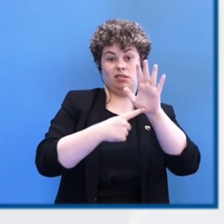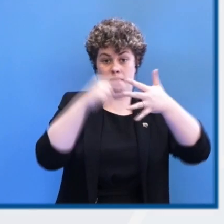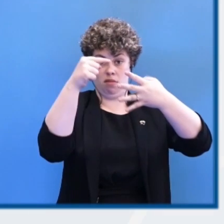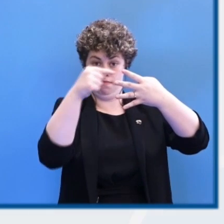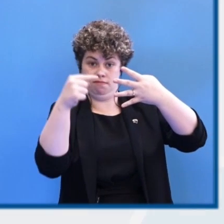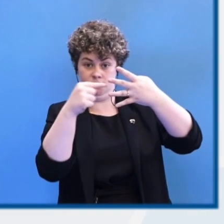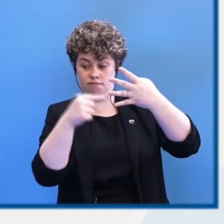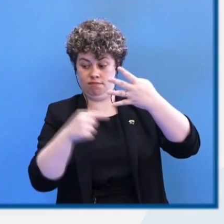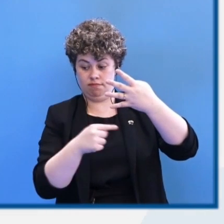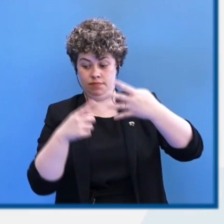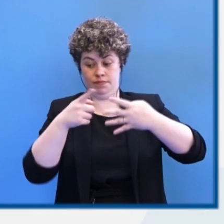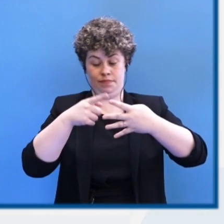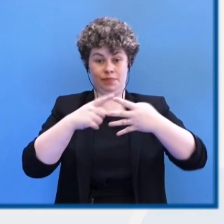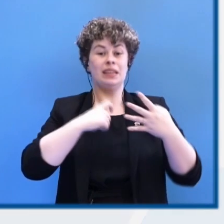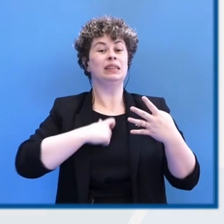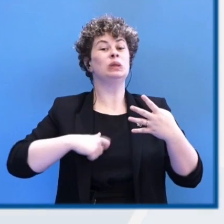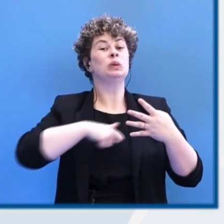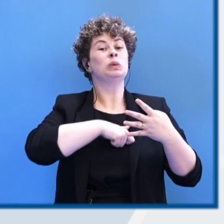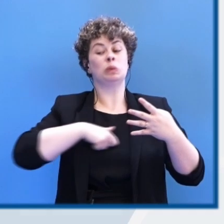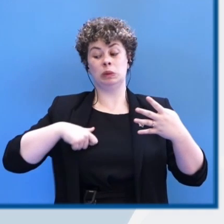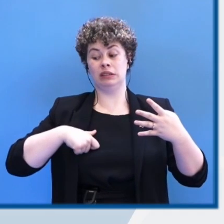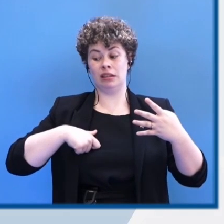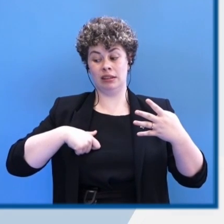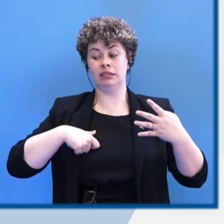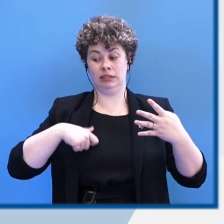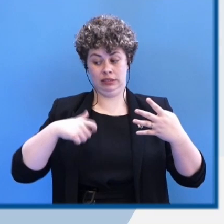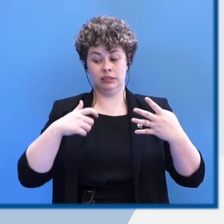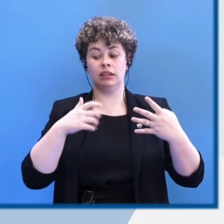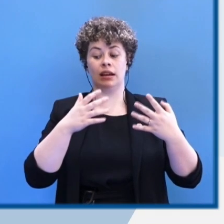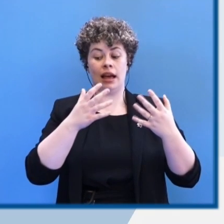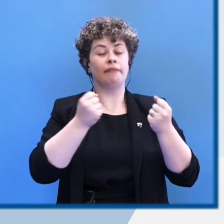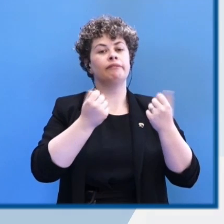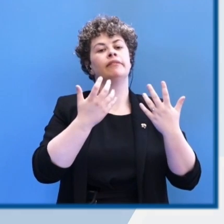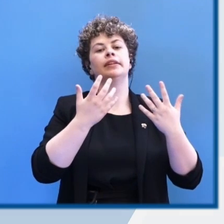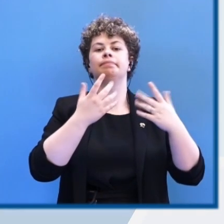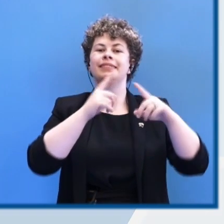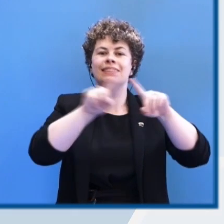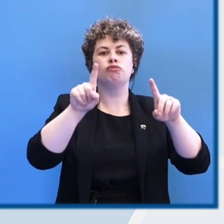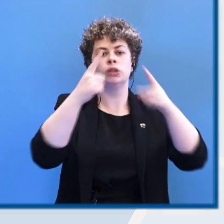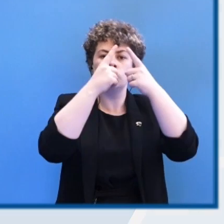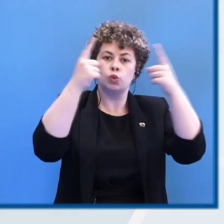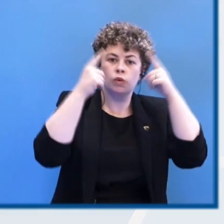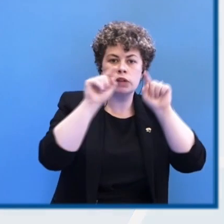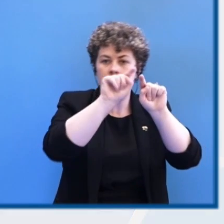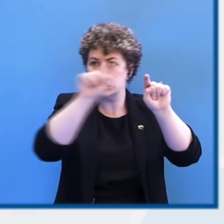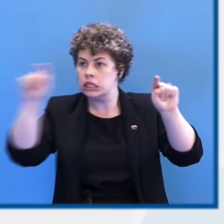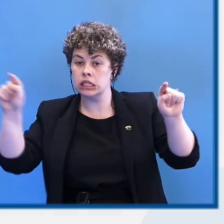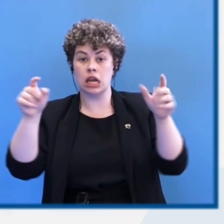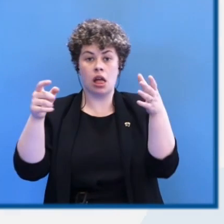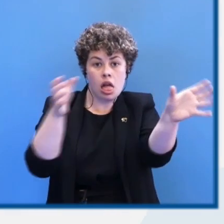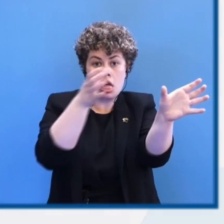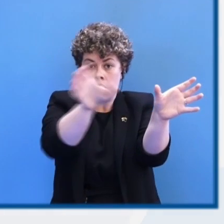consolidated multi-hazard alert to the civil protection actors, the contributions of each office have to be coordinated and